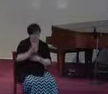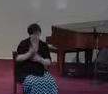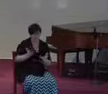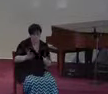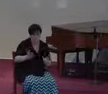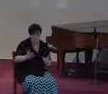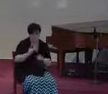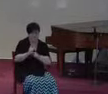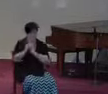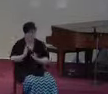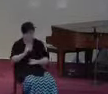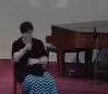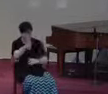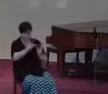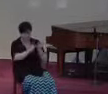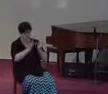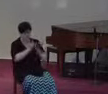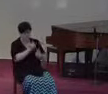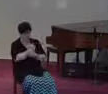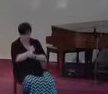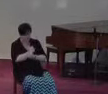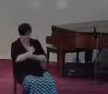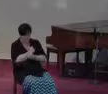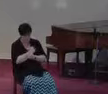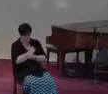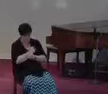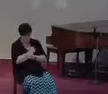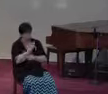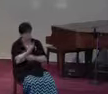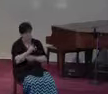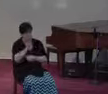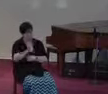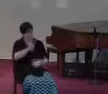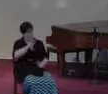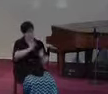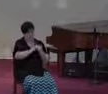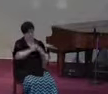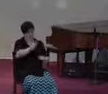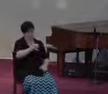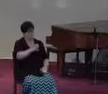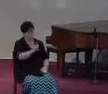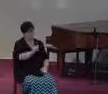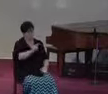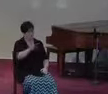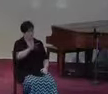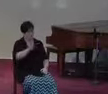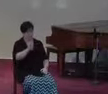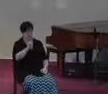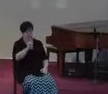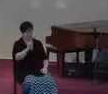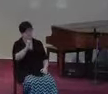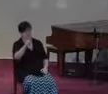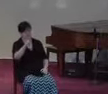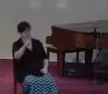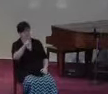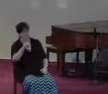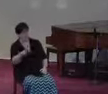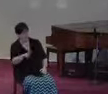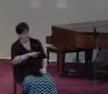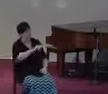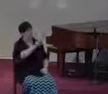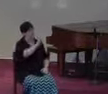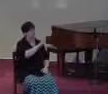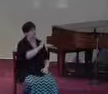that the disciple whom Jesus loved, this is how John the Revelator, the author of the Gospel of John, the book